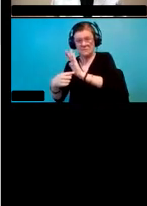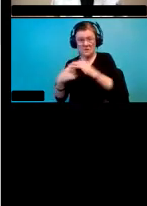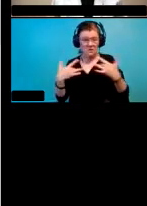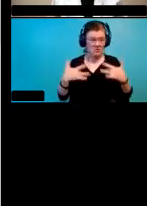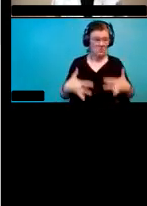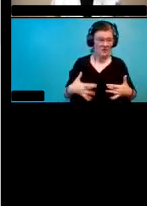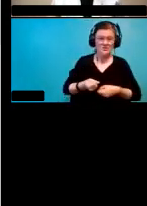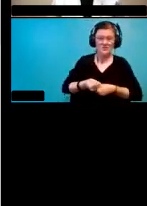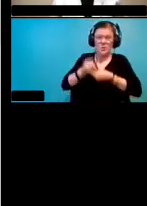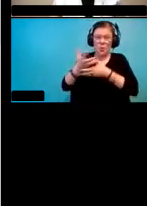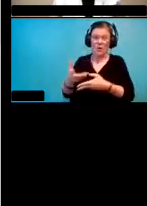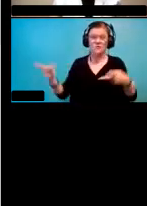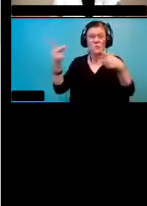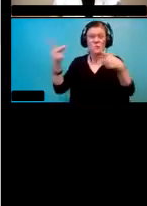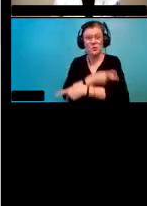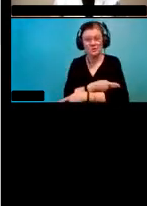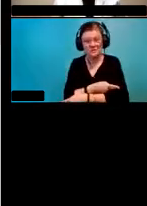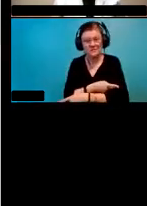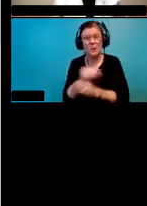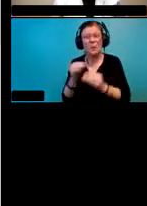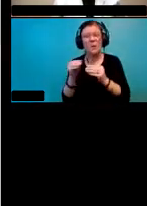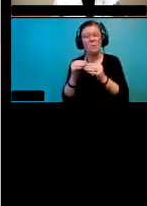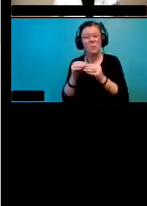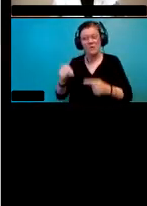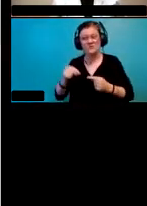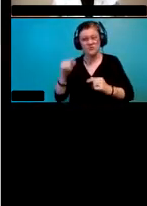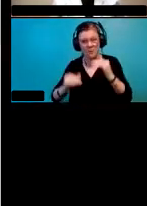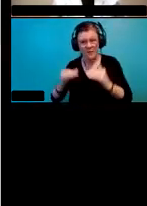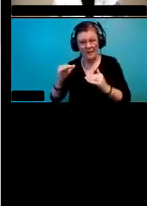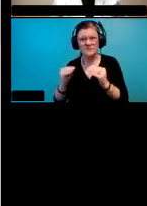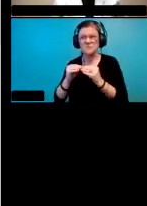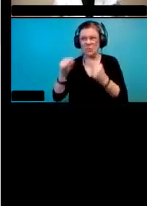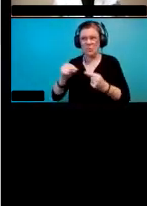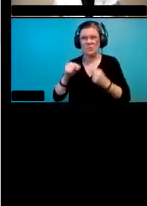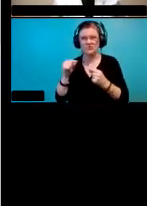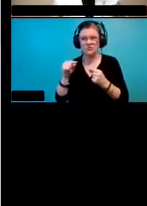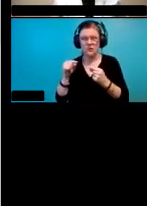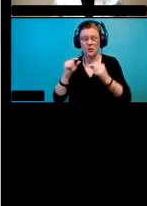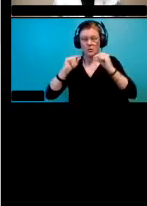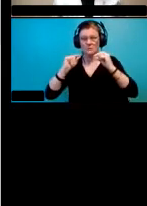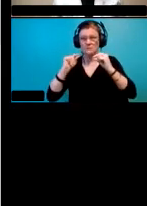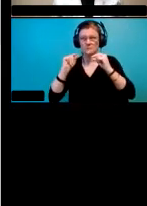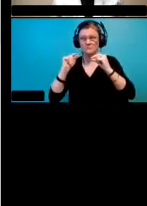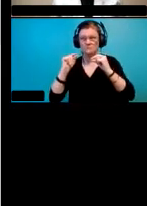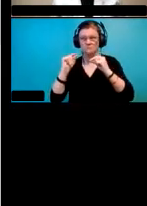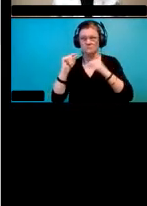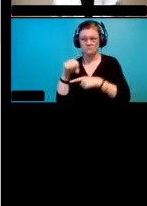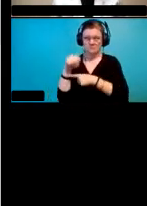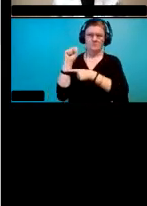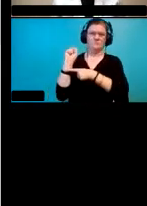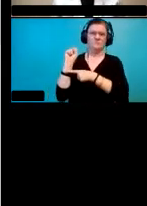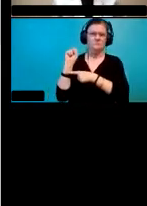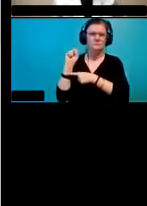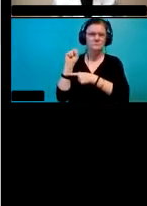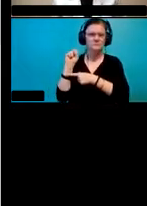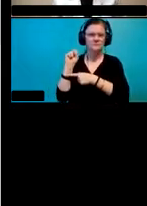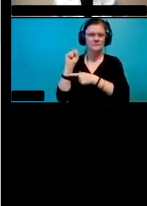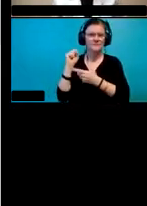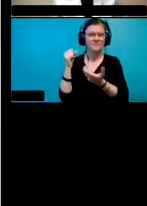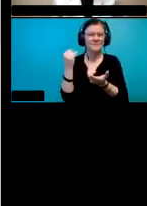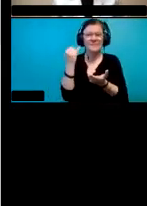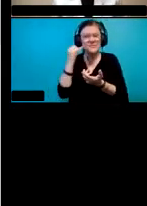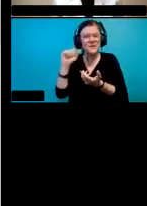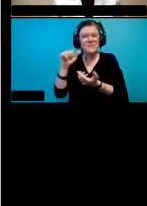that if your other options that you've tried to manage your depression haven't worked and you do need